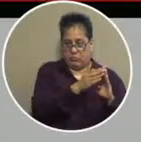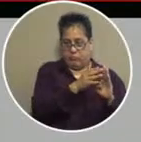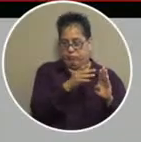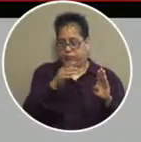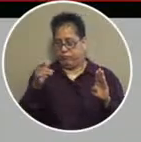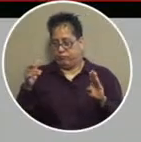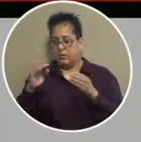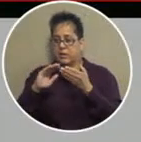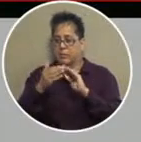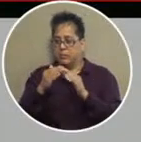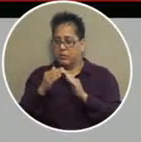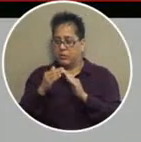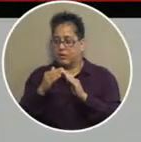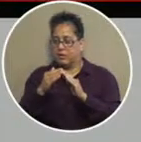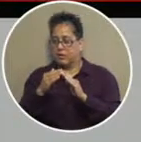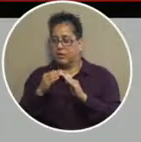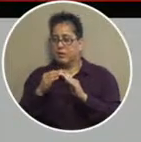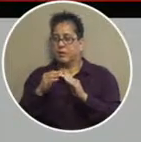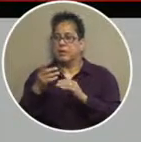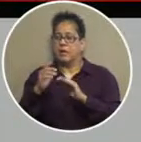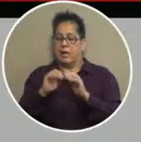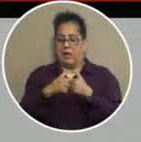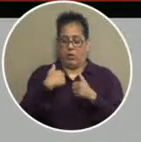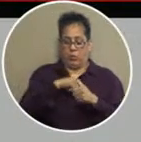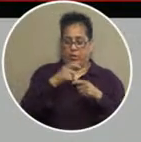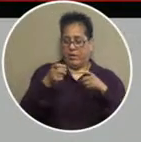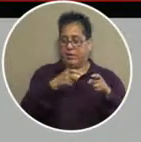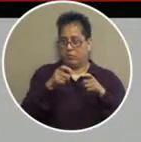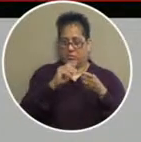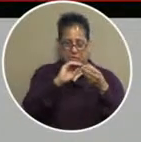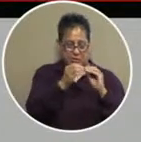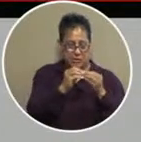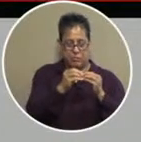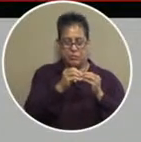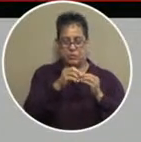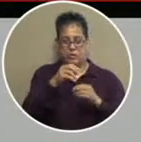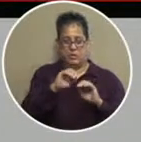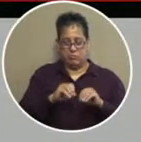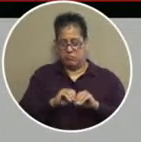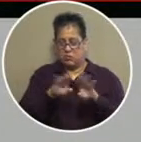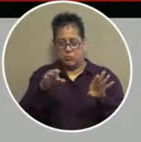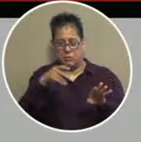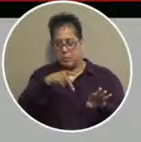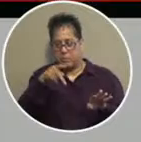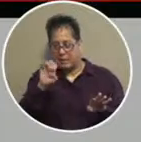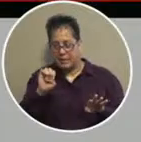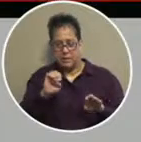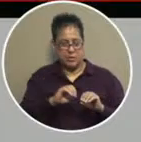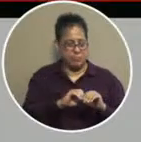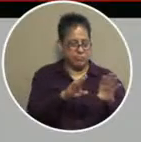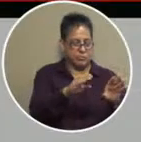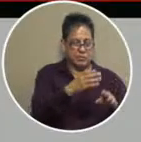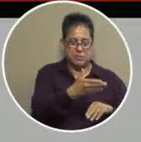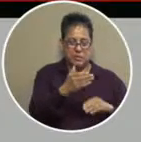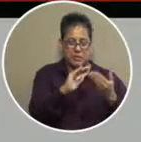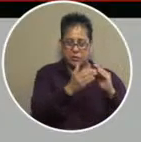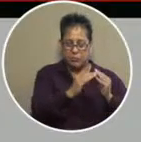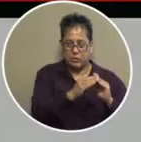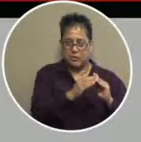community vulnerabilities, how we've been handling logistics and the distribution of PPE and supplies to the community.